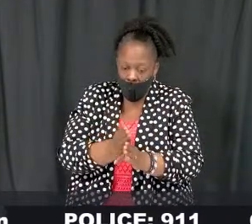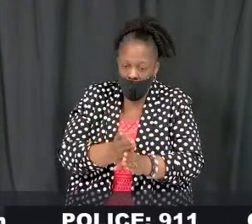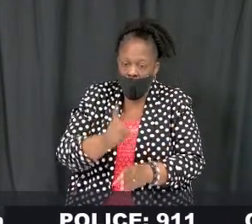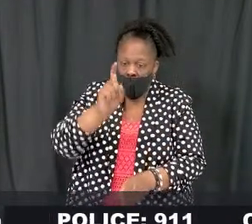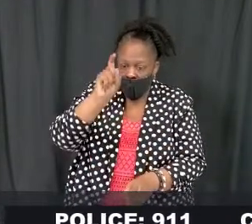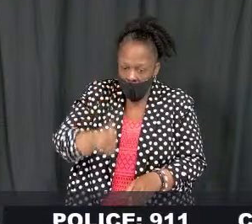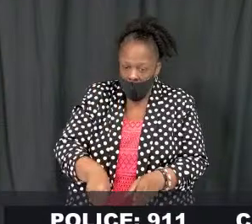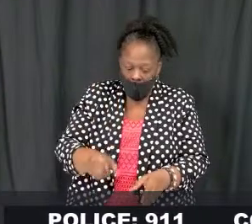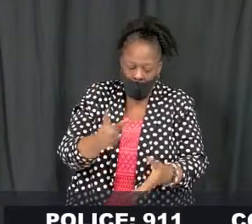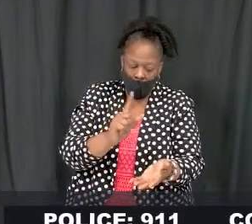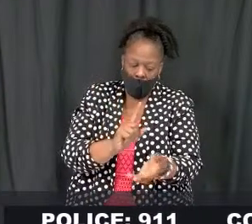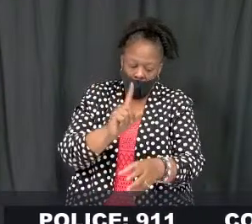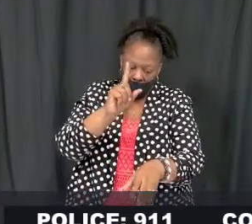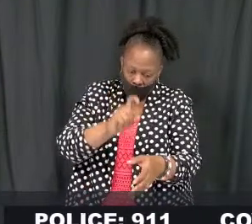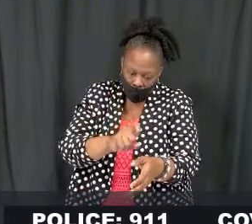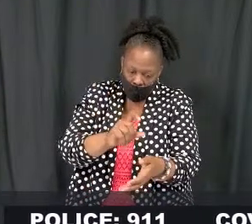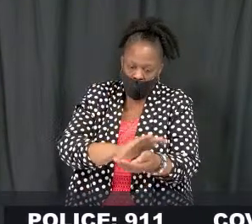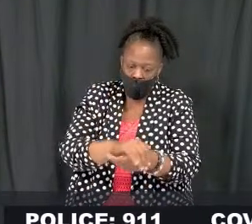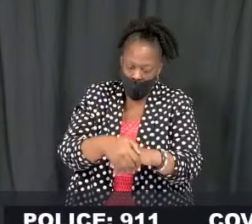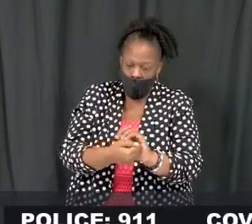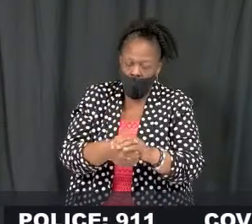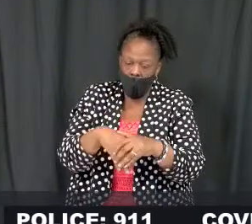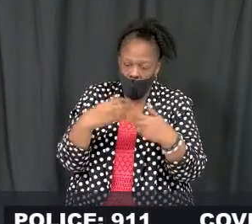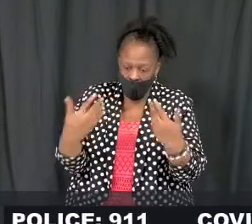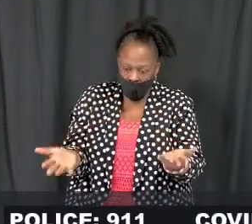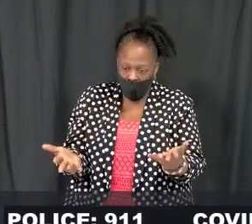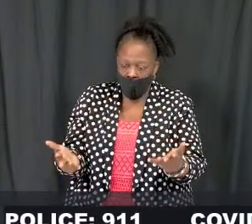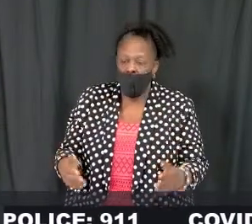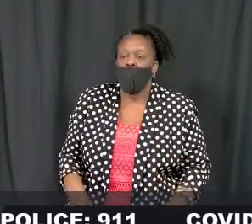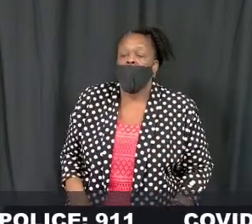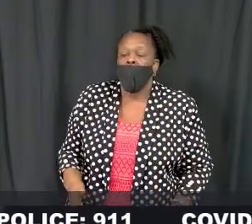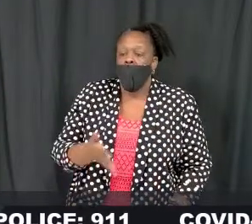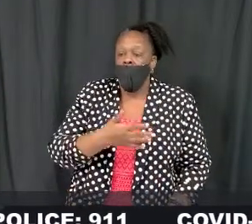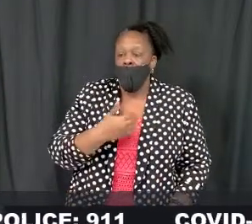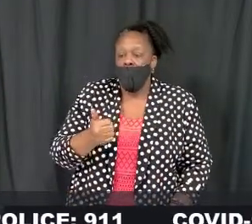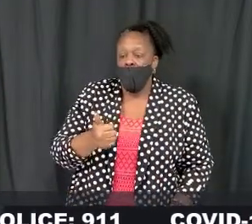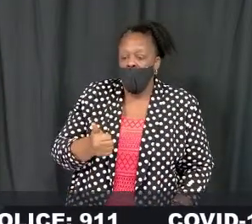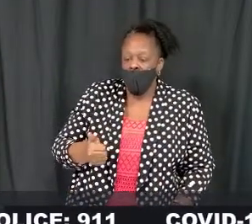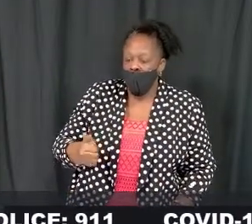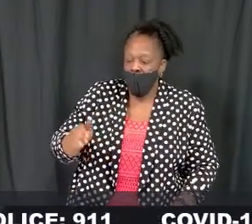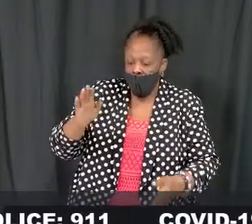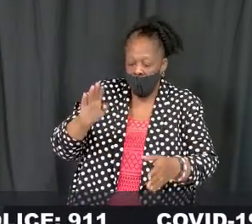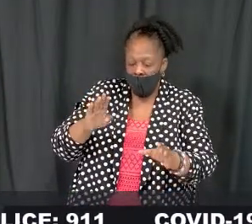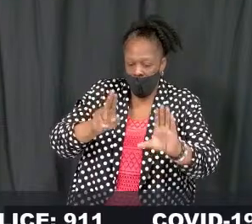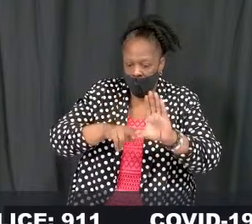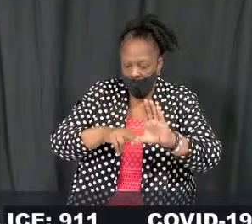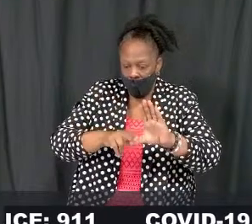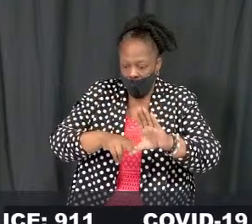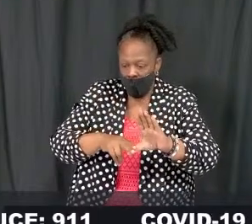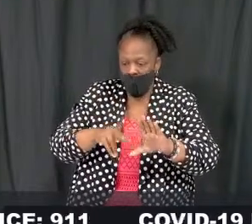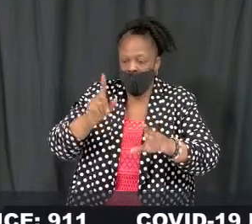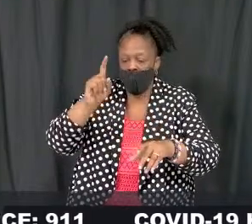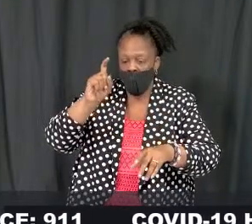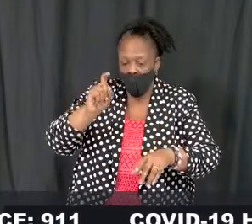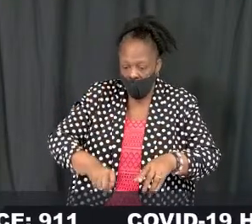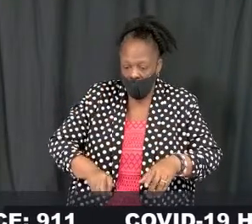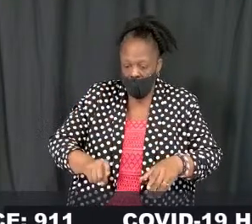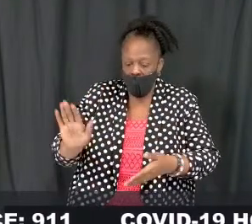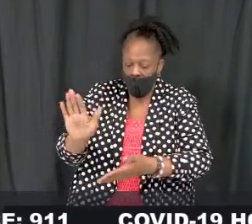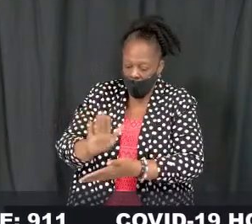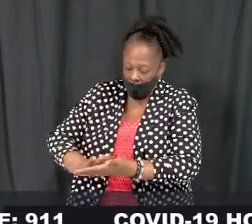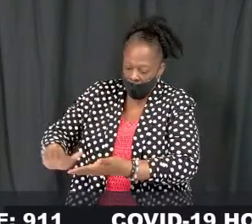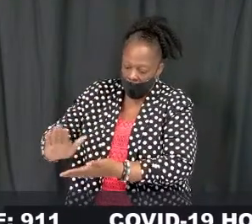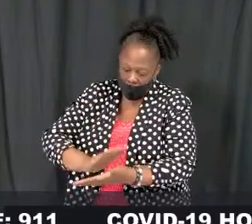upon entry, and the seats and other high-touch surfaces of the vehicles should be